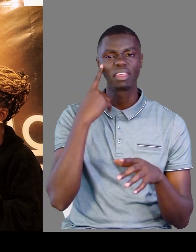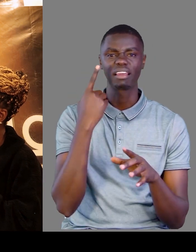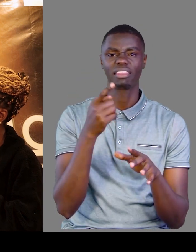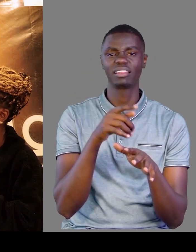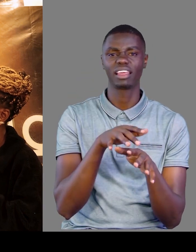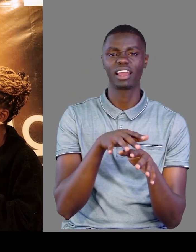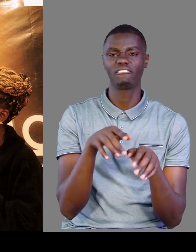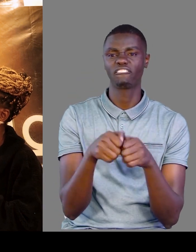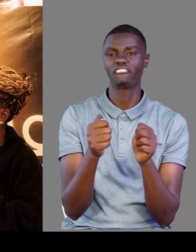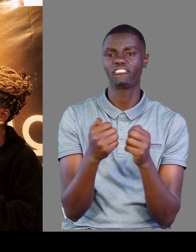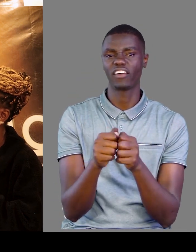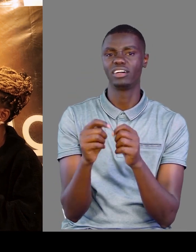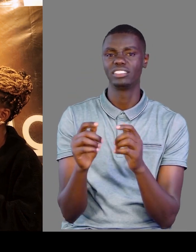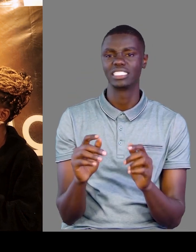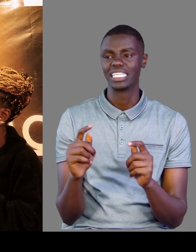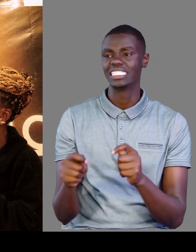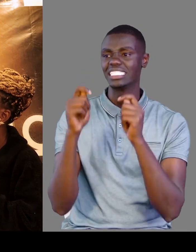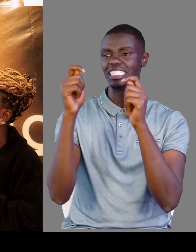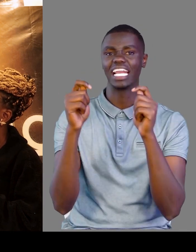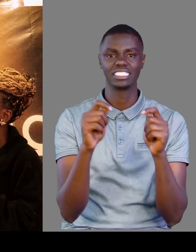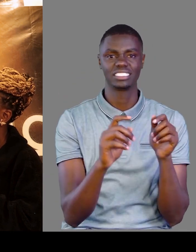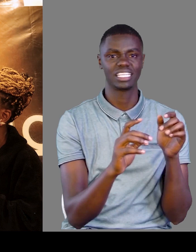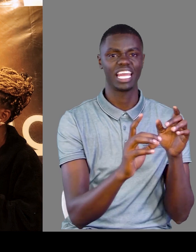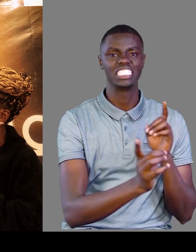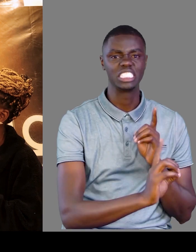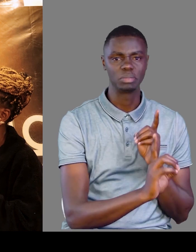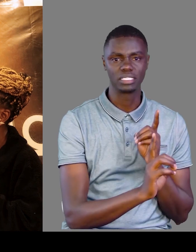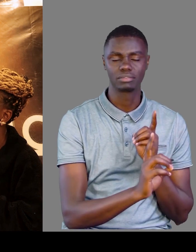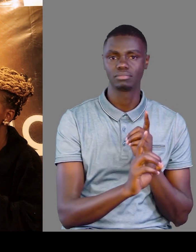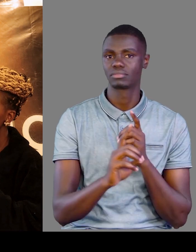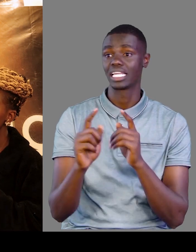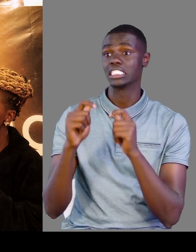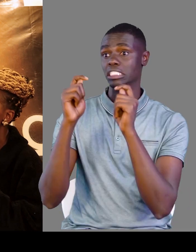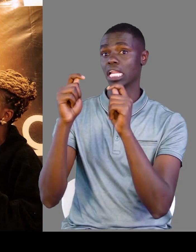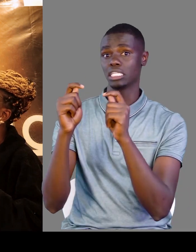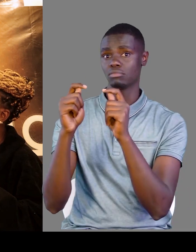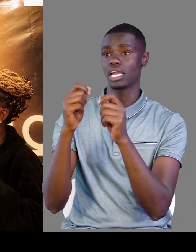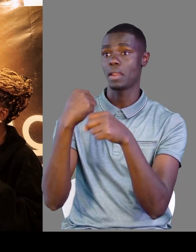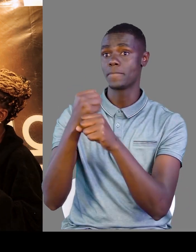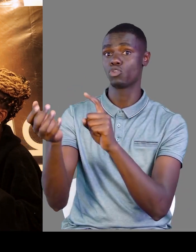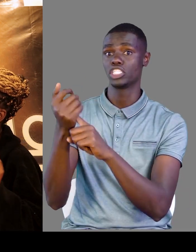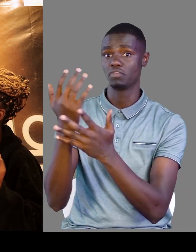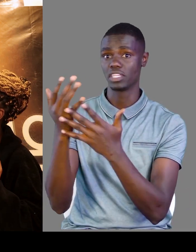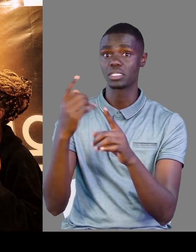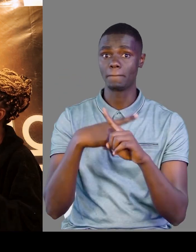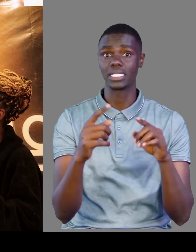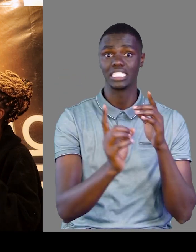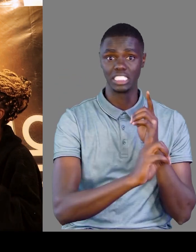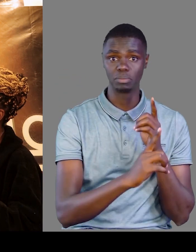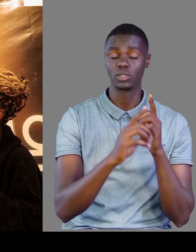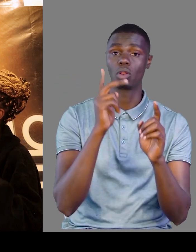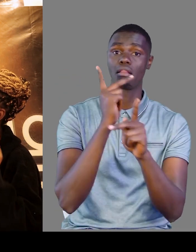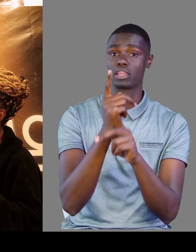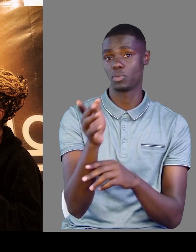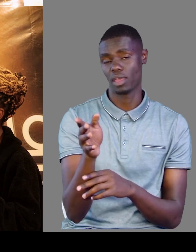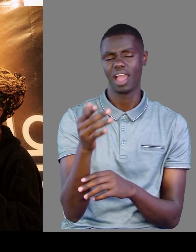discipline. It will not work. Talent will take you places, but discipline will keep you there. And being in the industry, I'm sure you're a